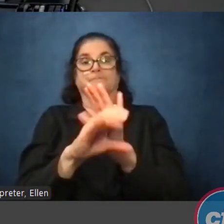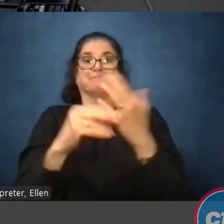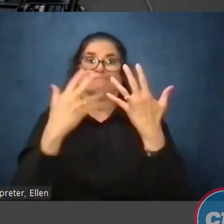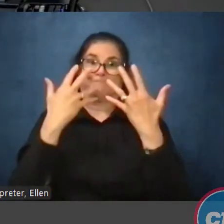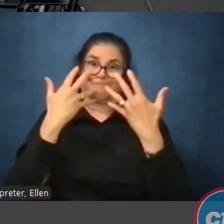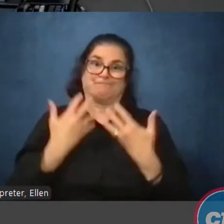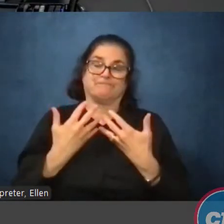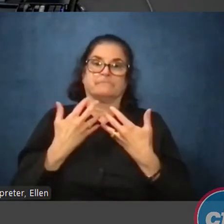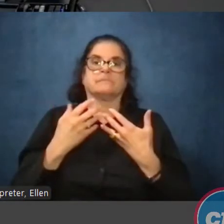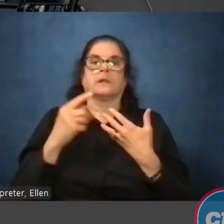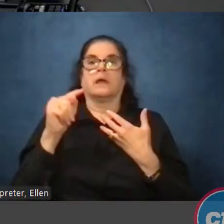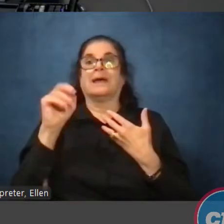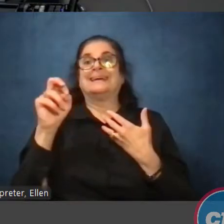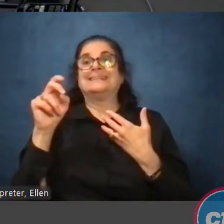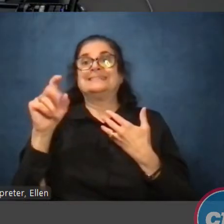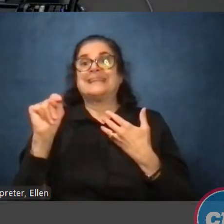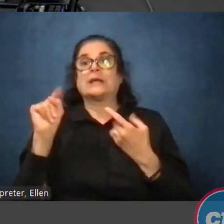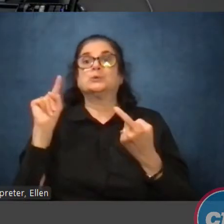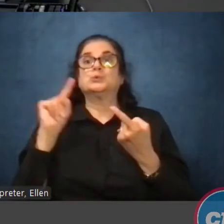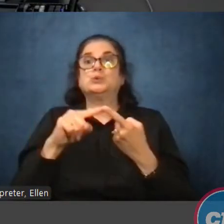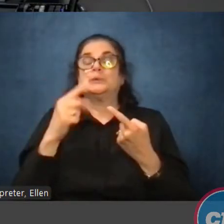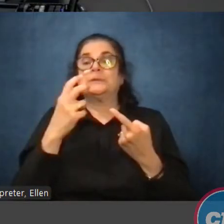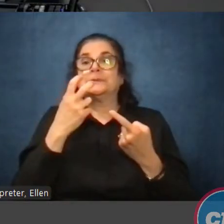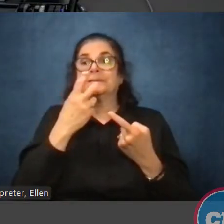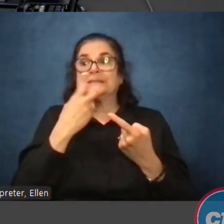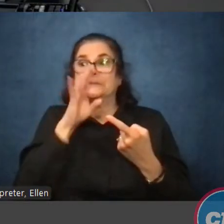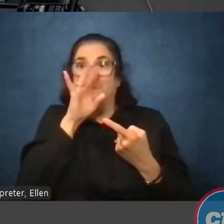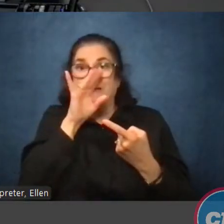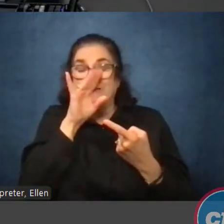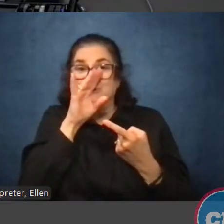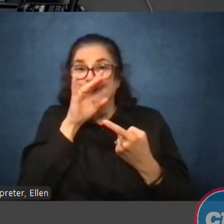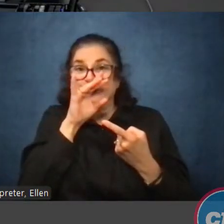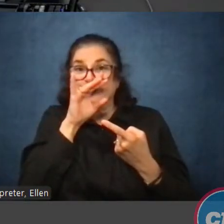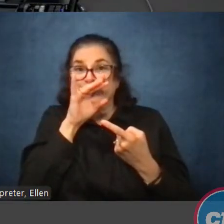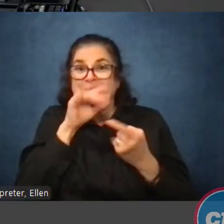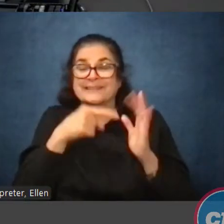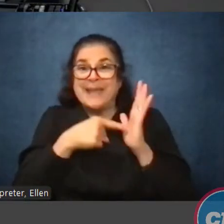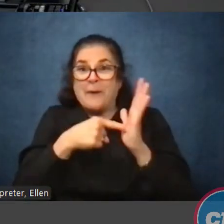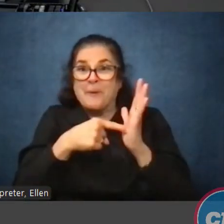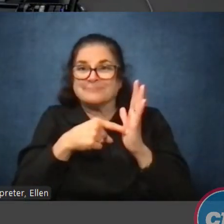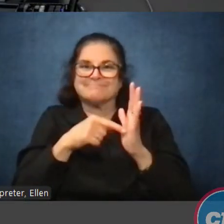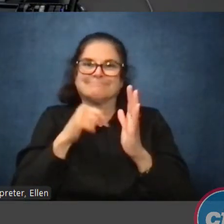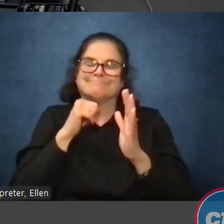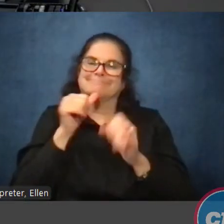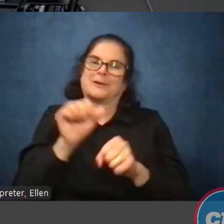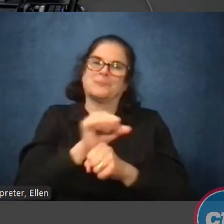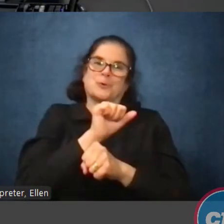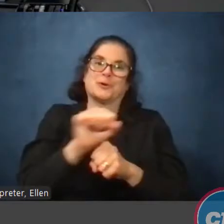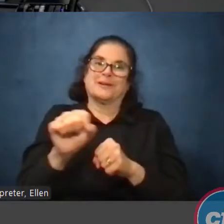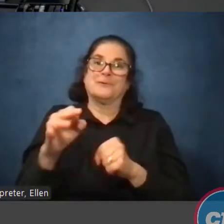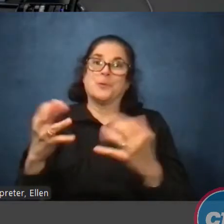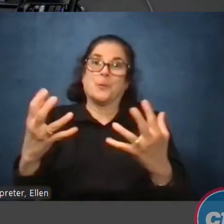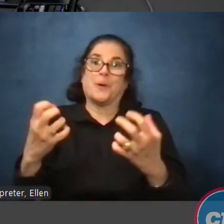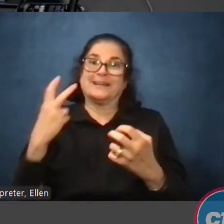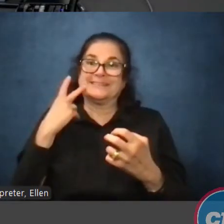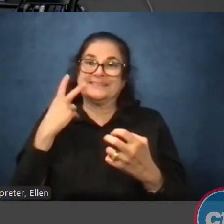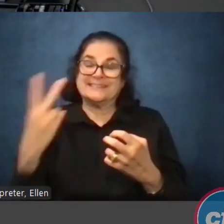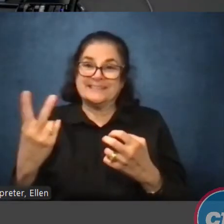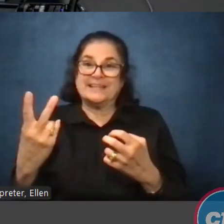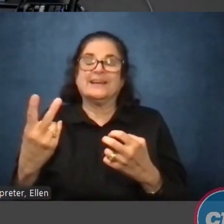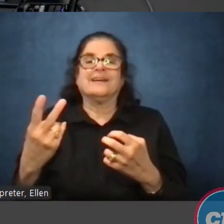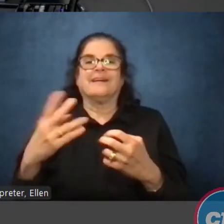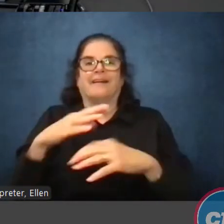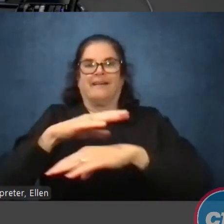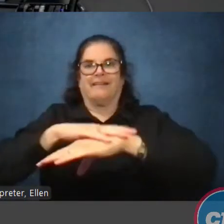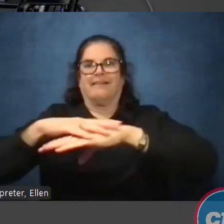Unfortunately, the text-to-speech demo that we were hoping to show is not working. So anyone who wants to stay afterwards can see what the hardware looks like, can feel